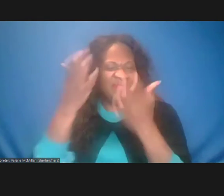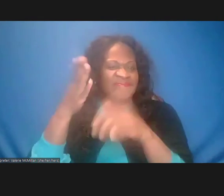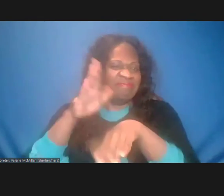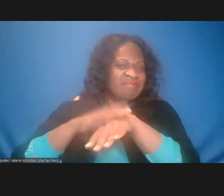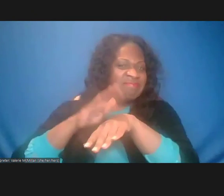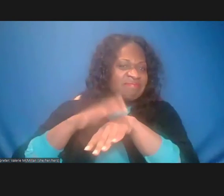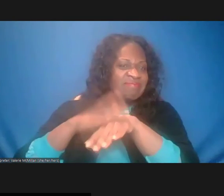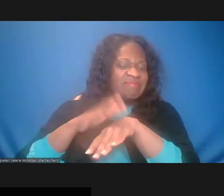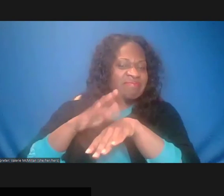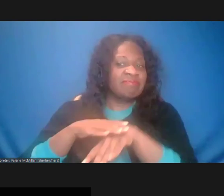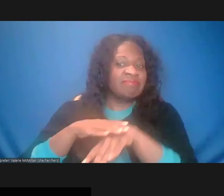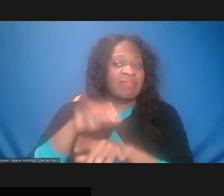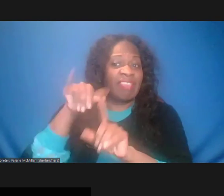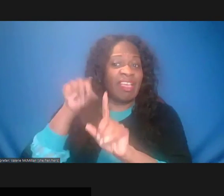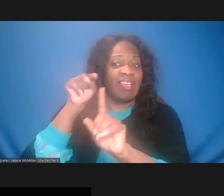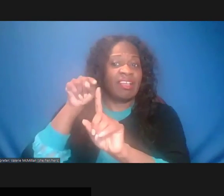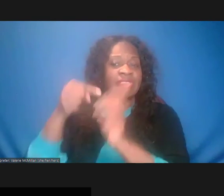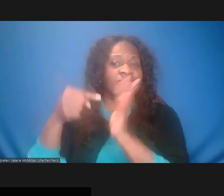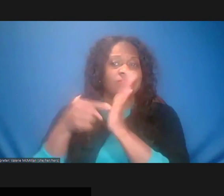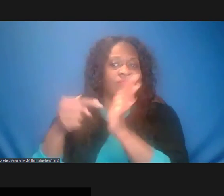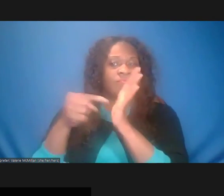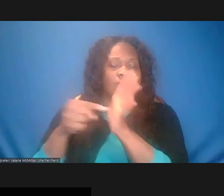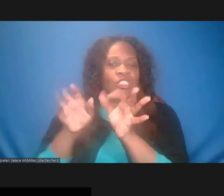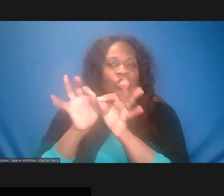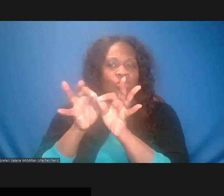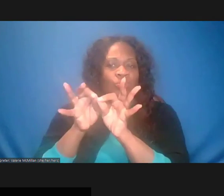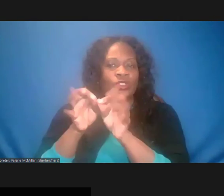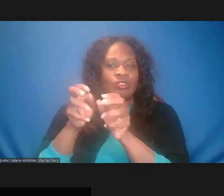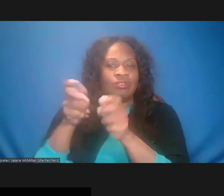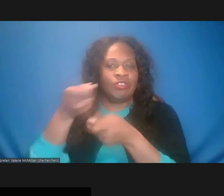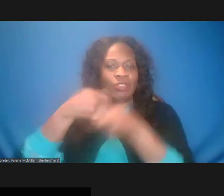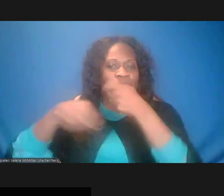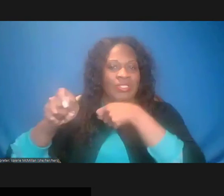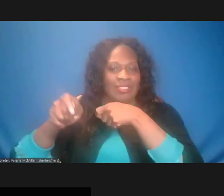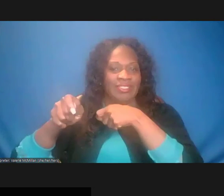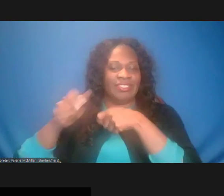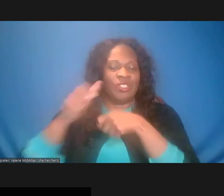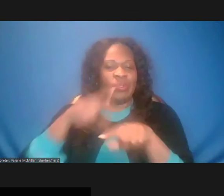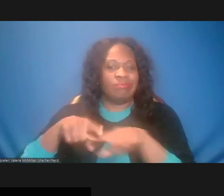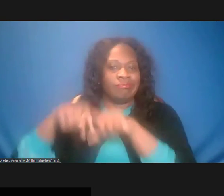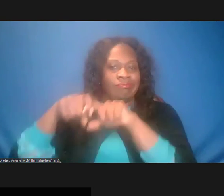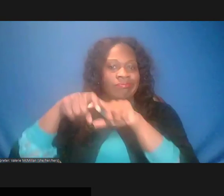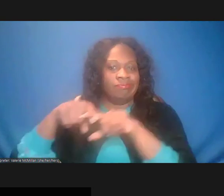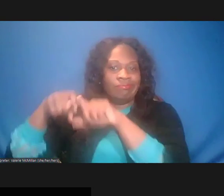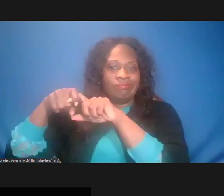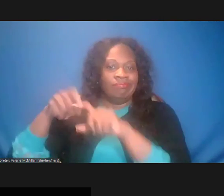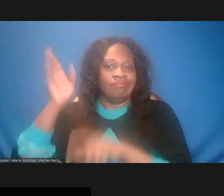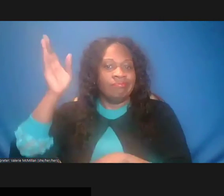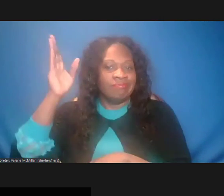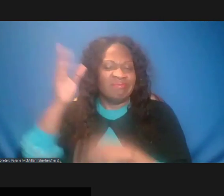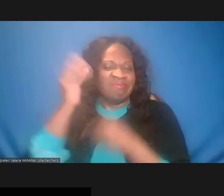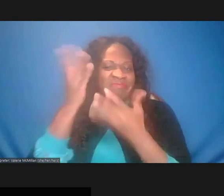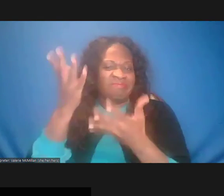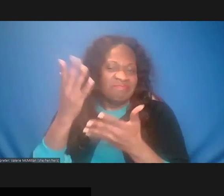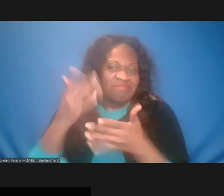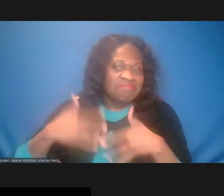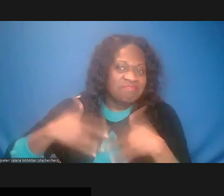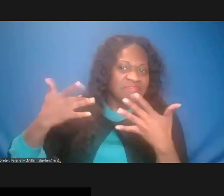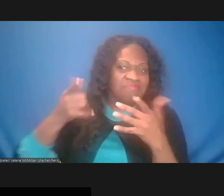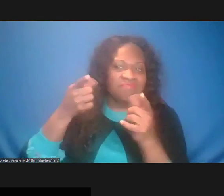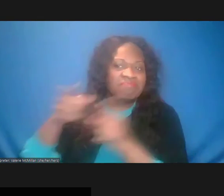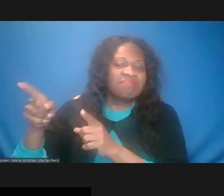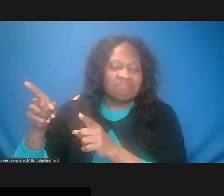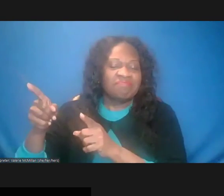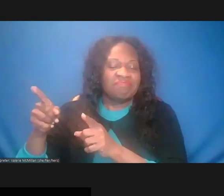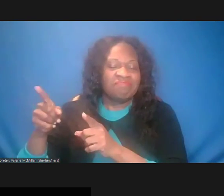know, they are doing an interpreter switch, so we will have those pauses throughout the presentation just to keep you informed of what's going on